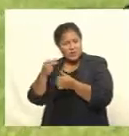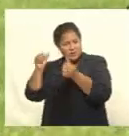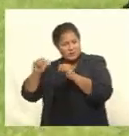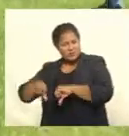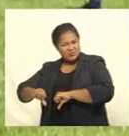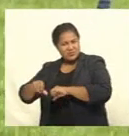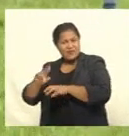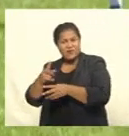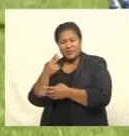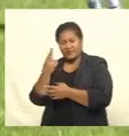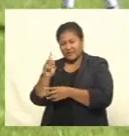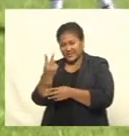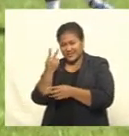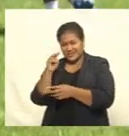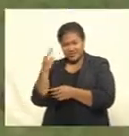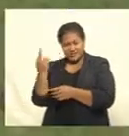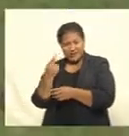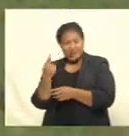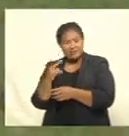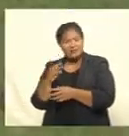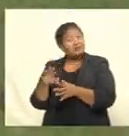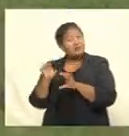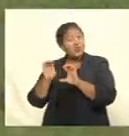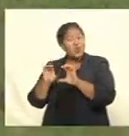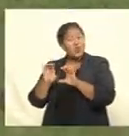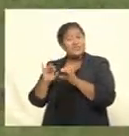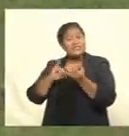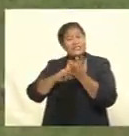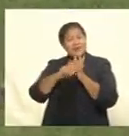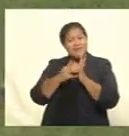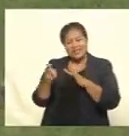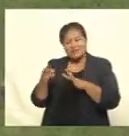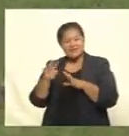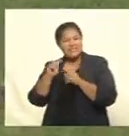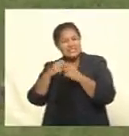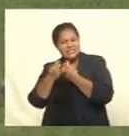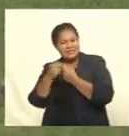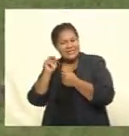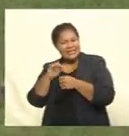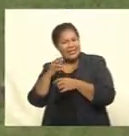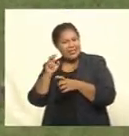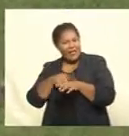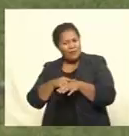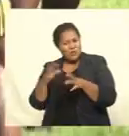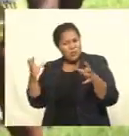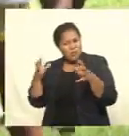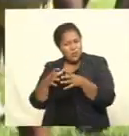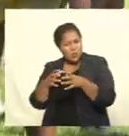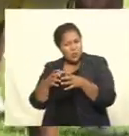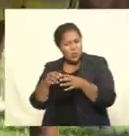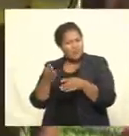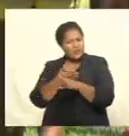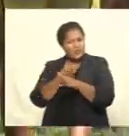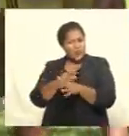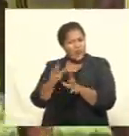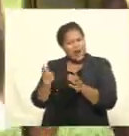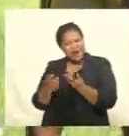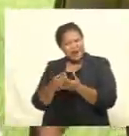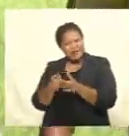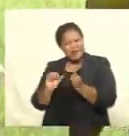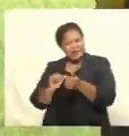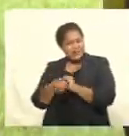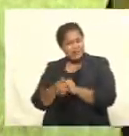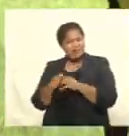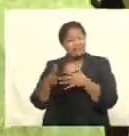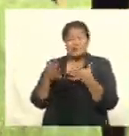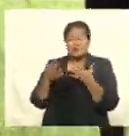rounds, head coach Saramai Mbai says the team needed some time to regroup before taking on another challenge. Bai says right now